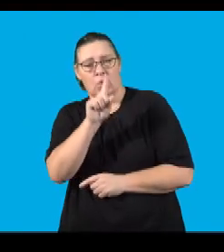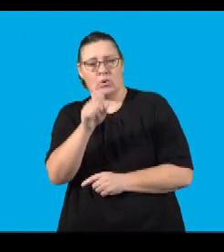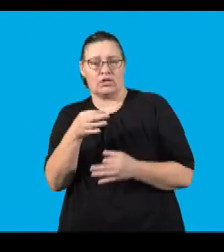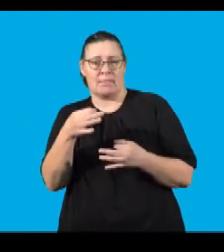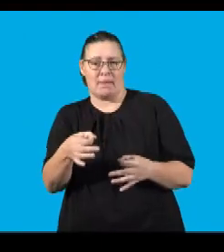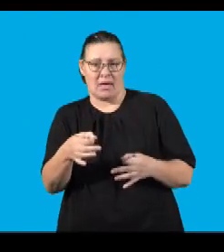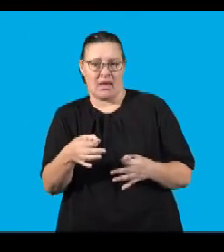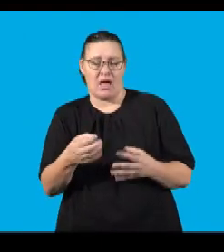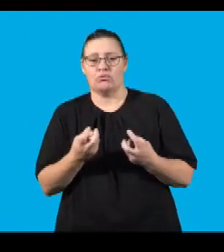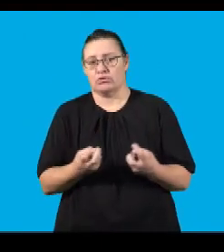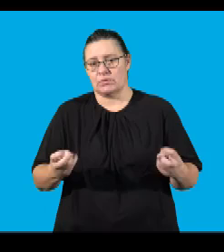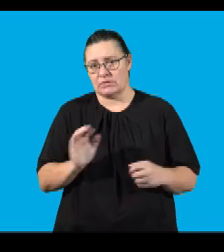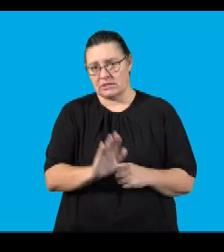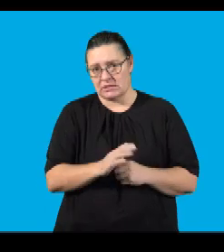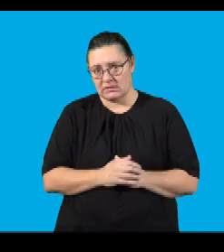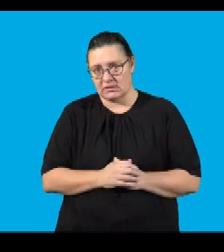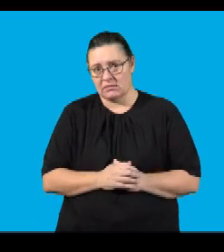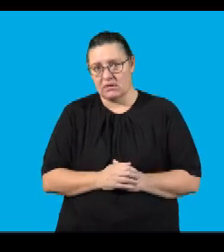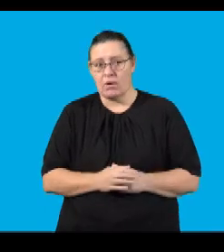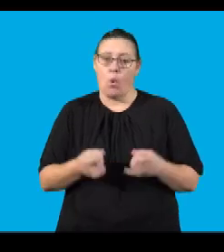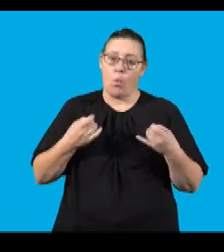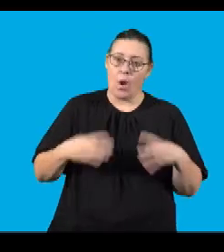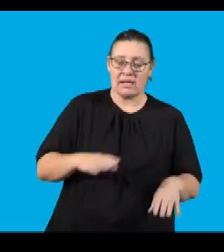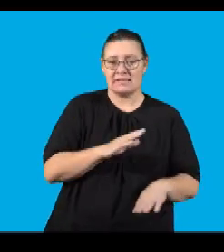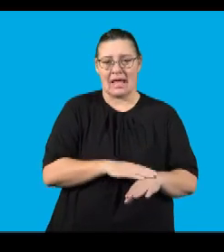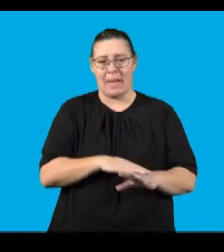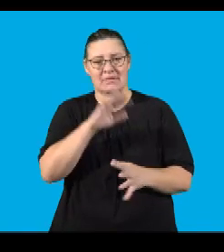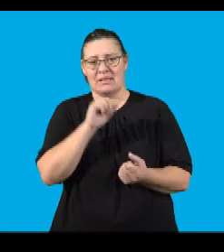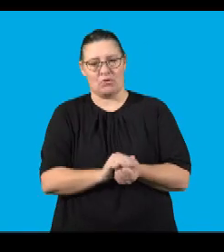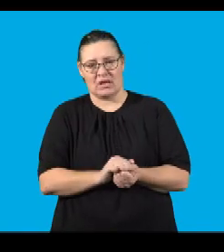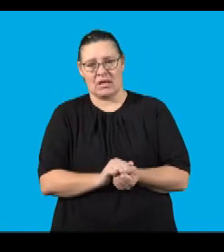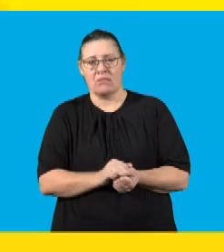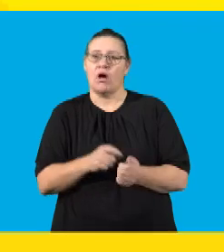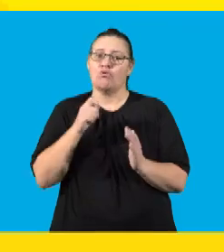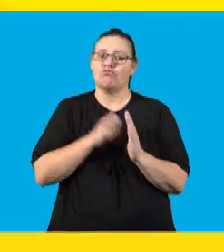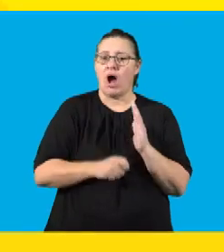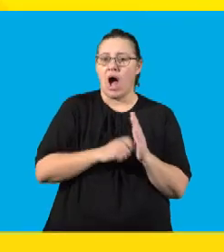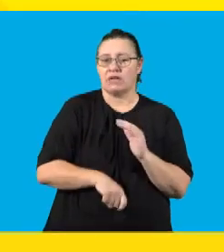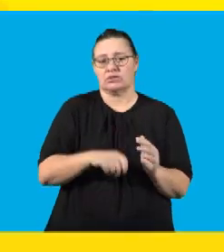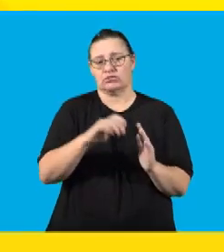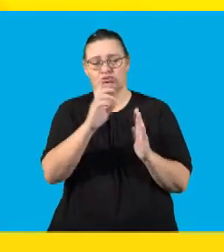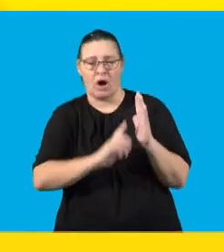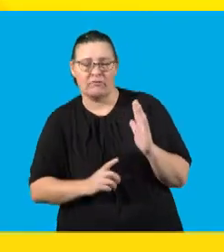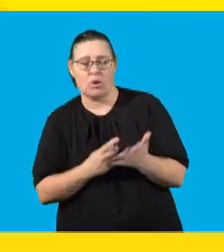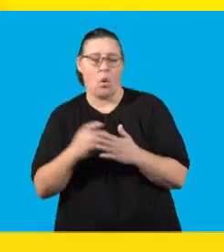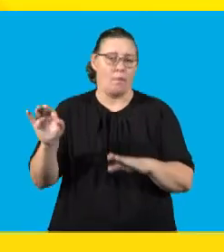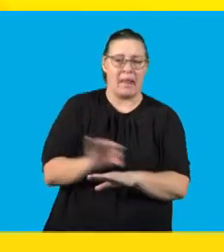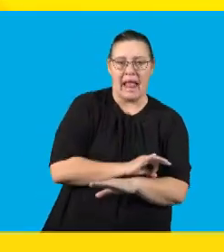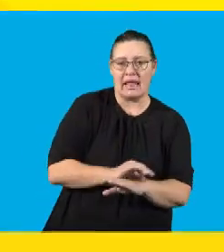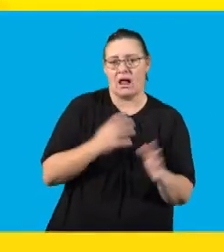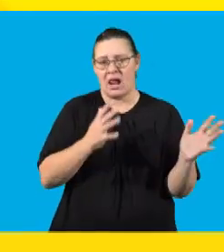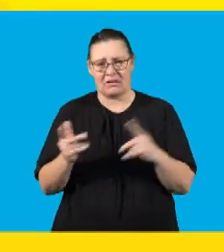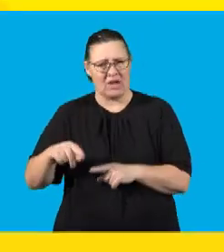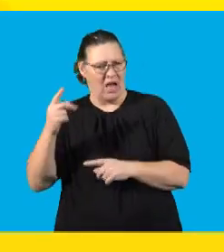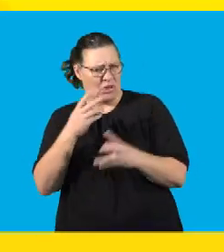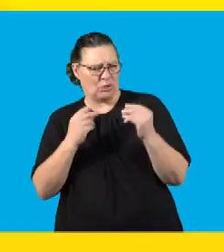your question paper as a resource. You don't need to waste time in the summary by writing a draft or doing a